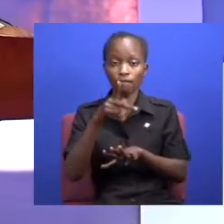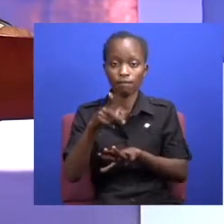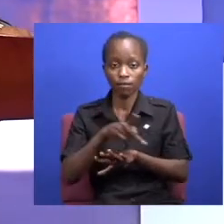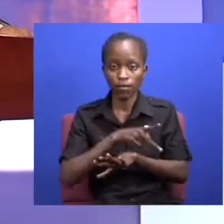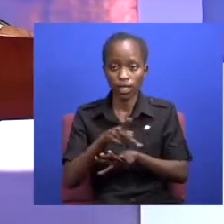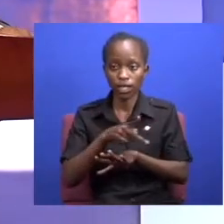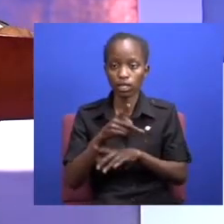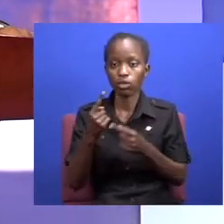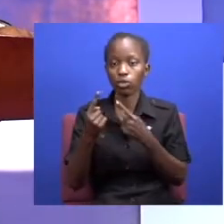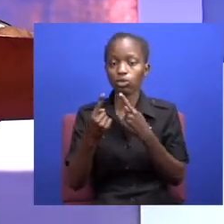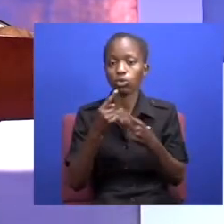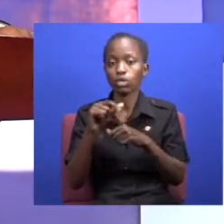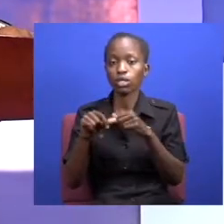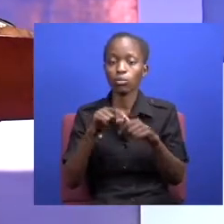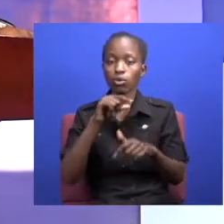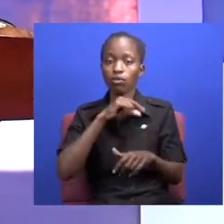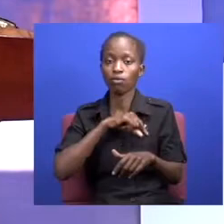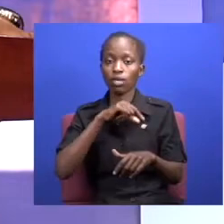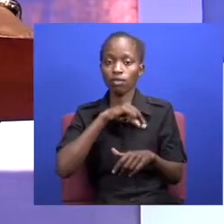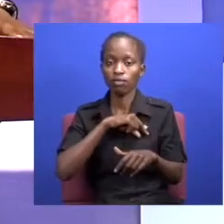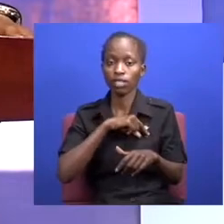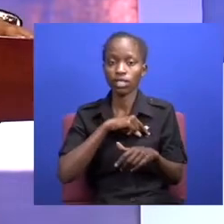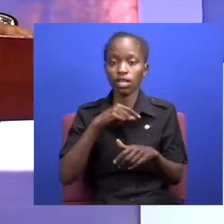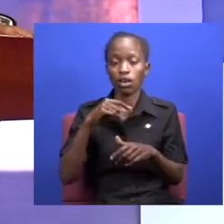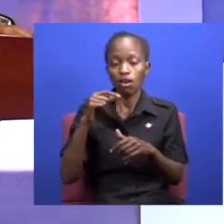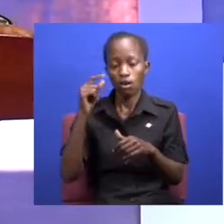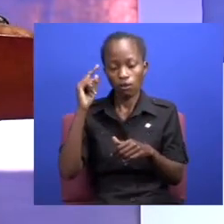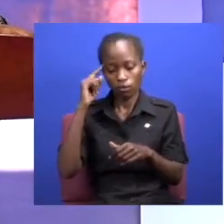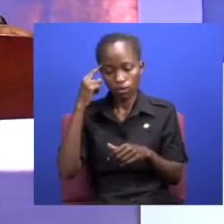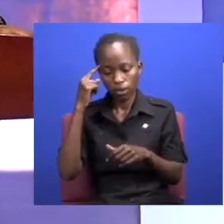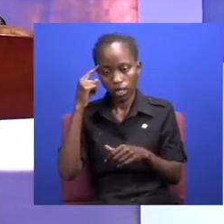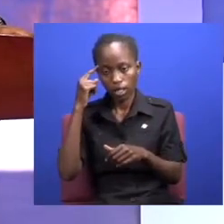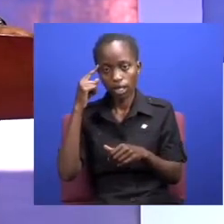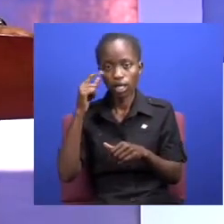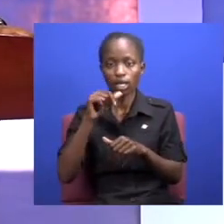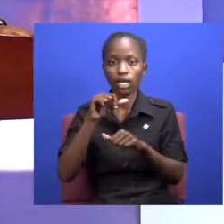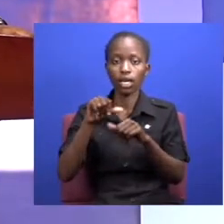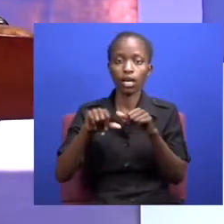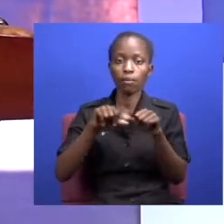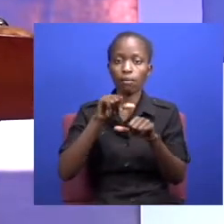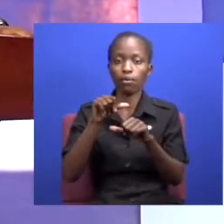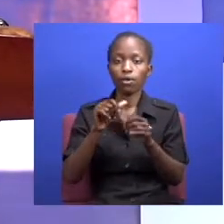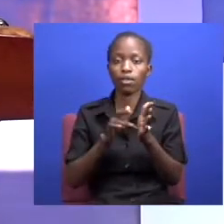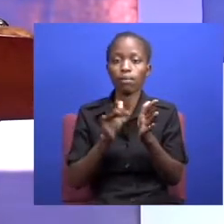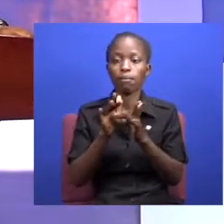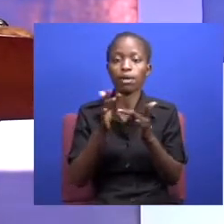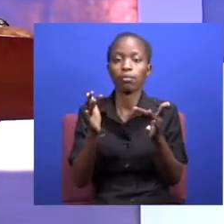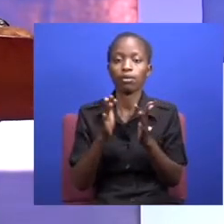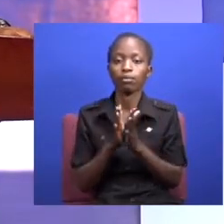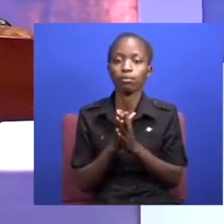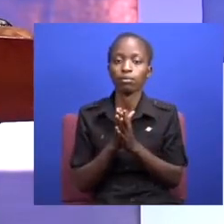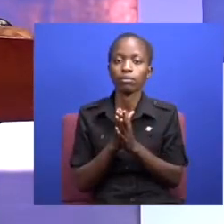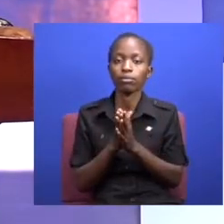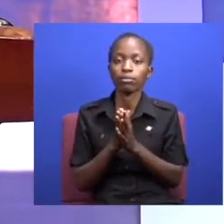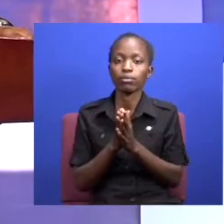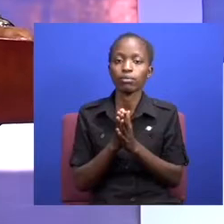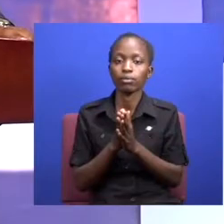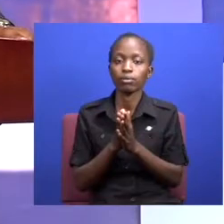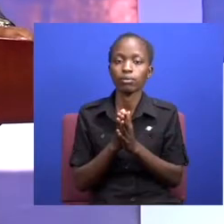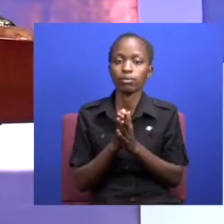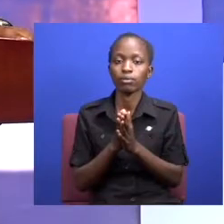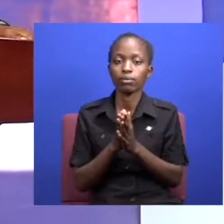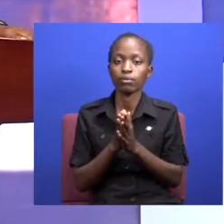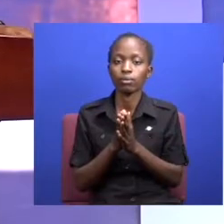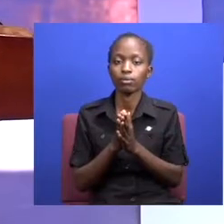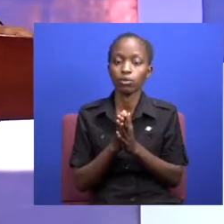Psalm talks about the benefits of meditating on the word day and night. We also could